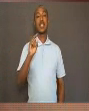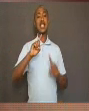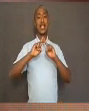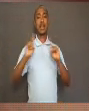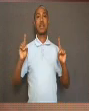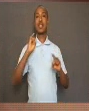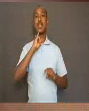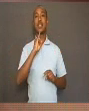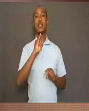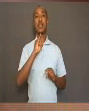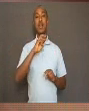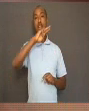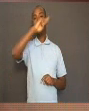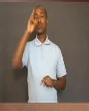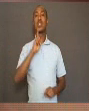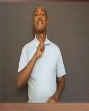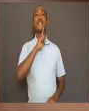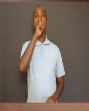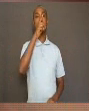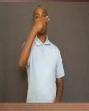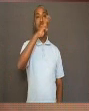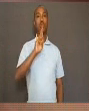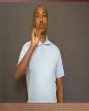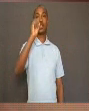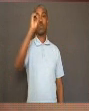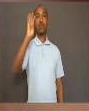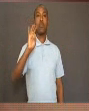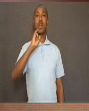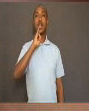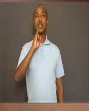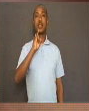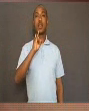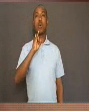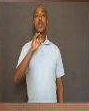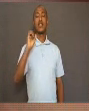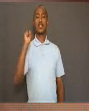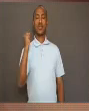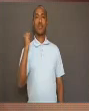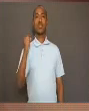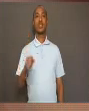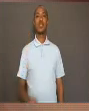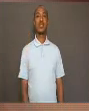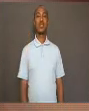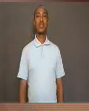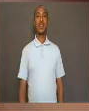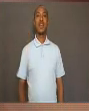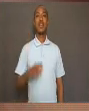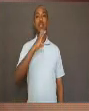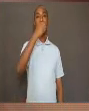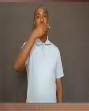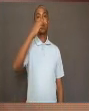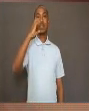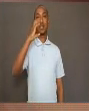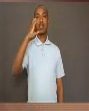discrepancy is due to the fact that sulfuric acid is quite strong, whereas acetic